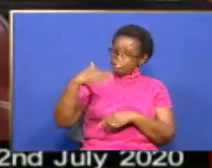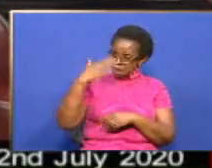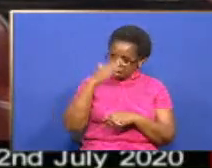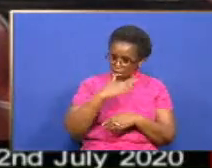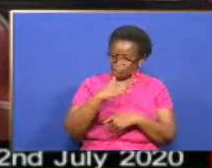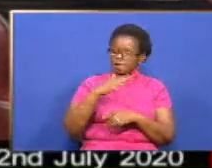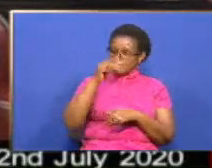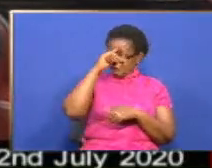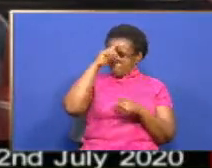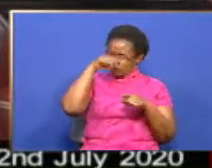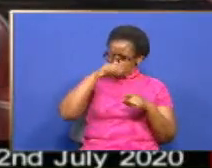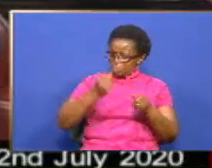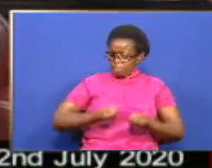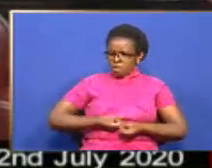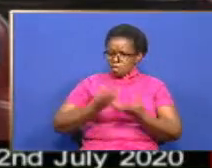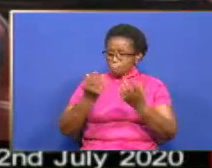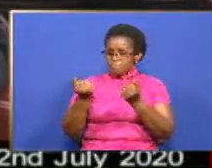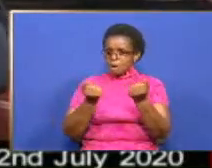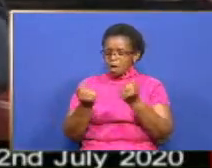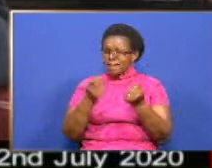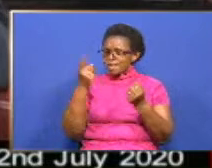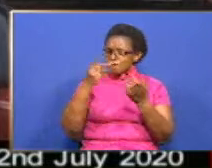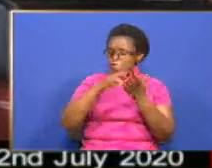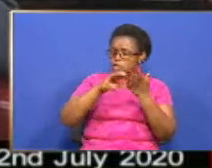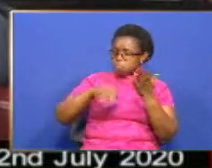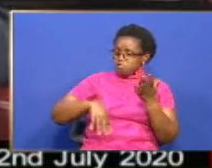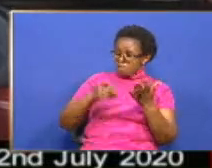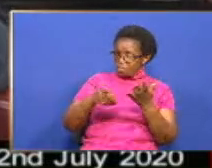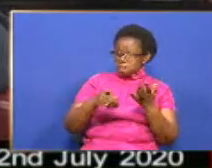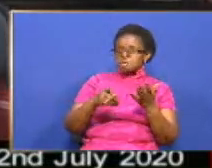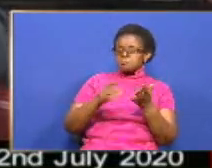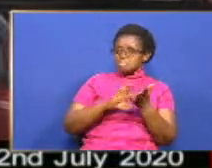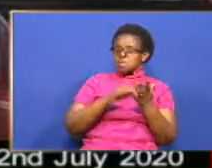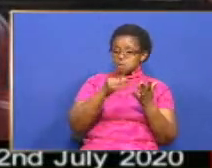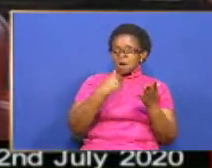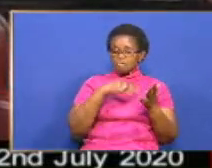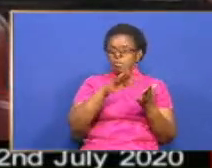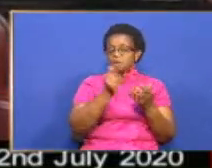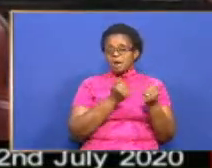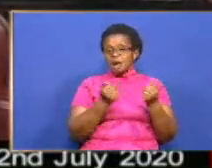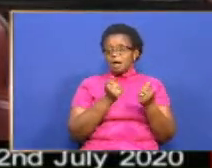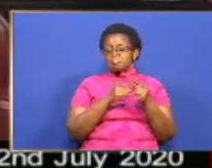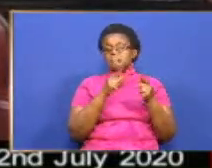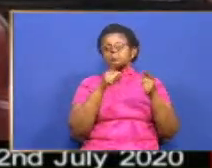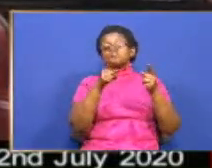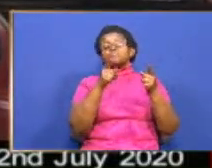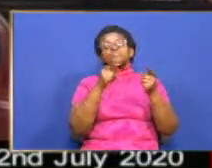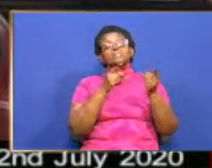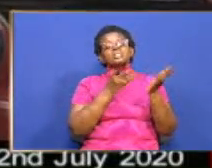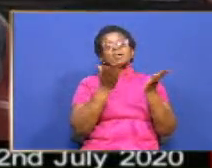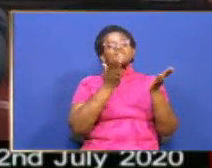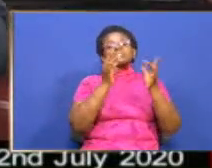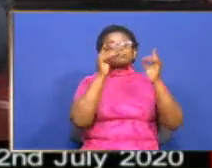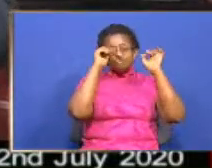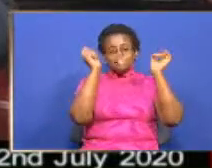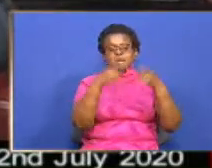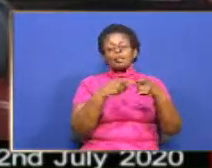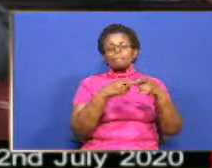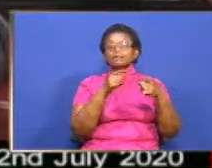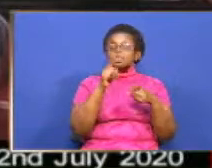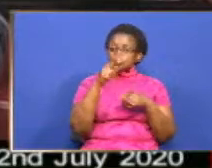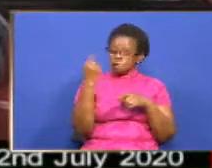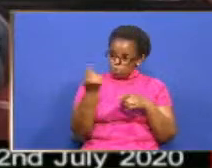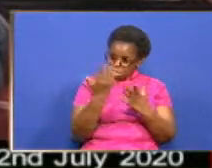given by the government, if this is removed, then you will be having your cars which you are servicing on your own. So I think that is the only thing the